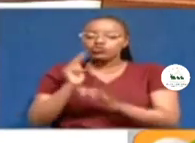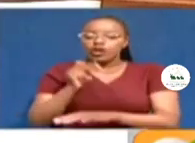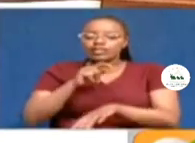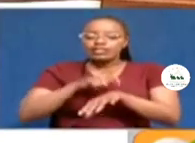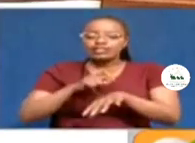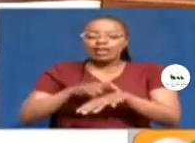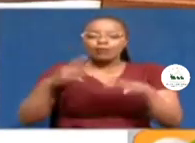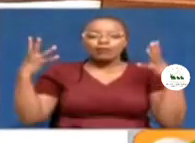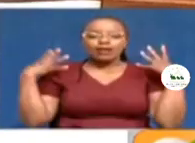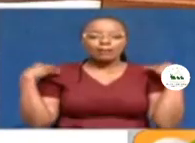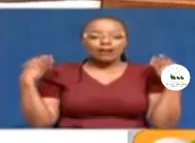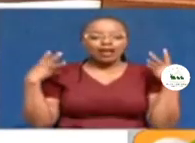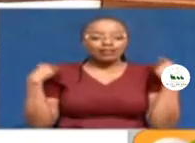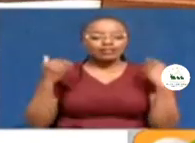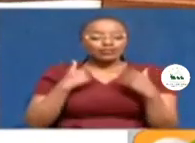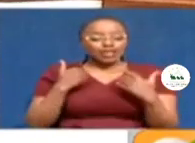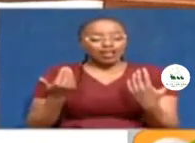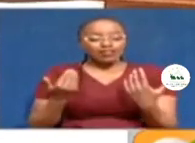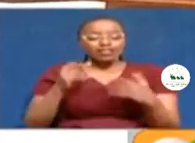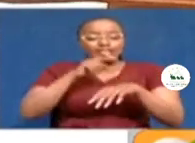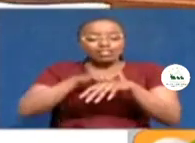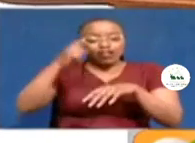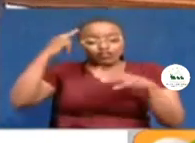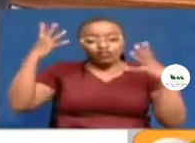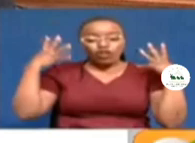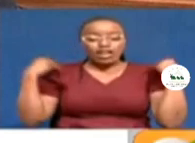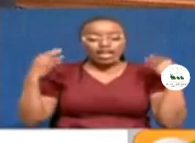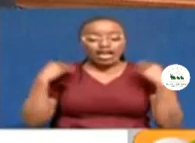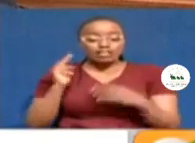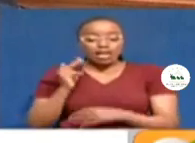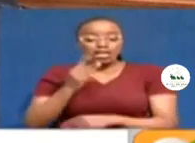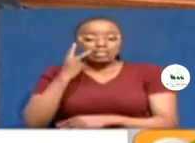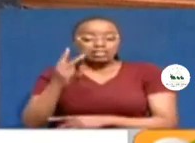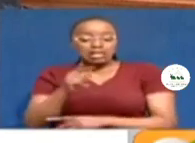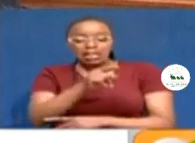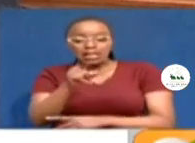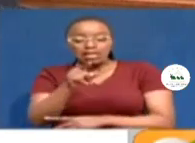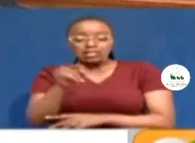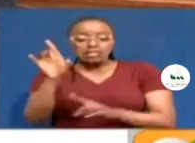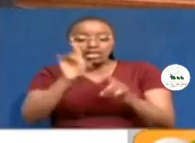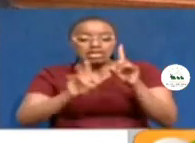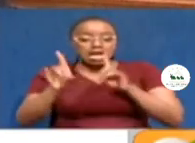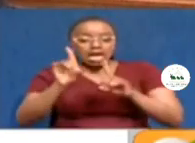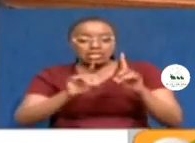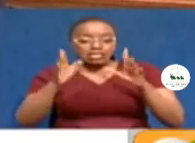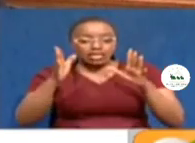the rehearsals. And during the rehearsals, we have not seen great dancers.